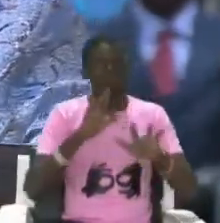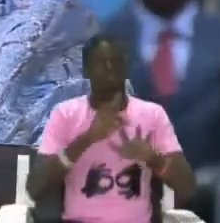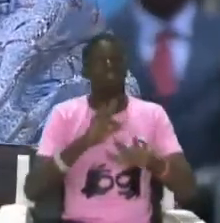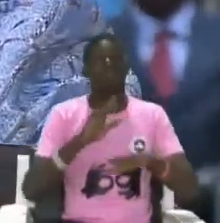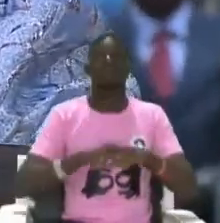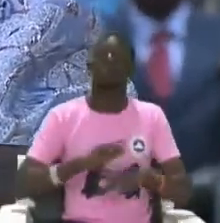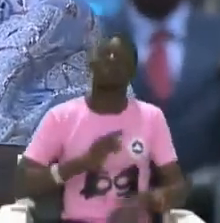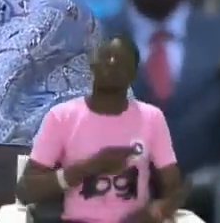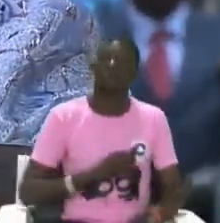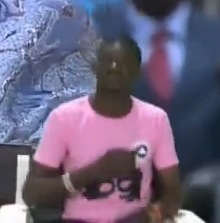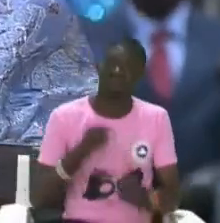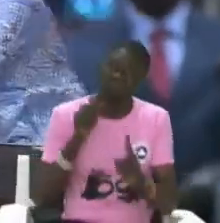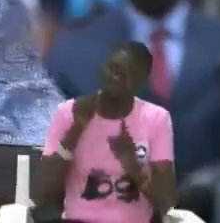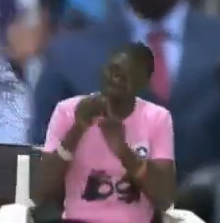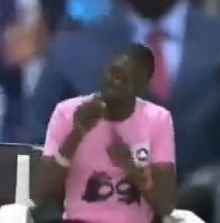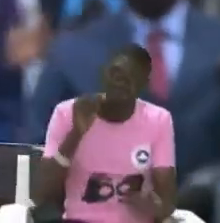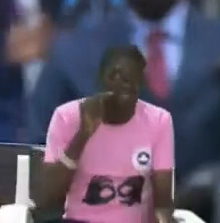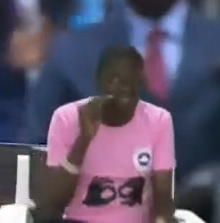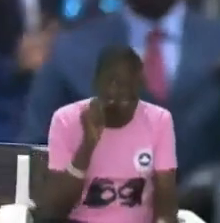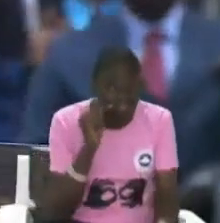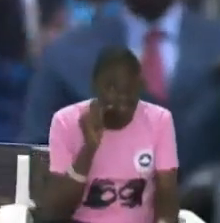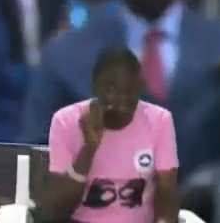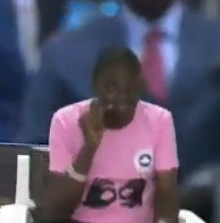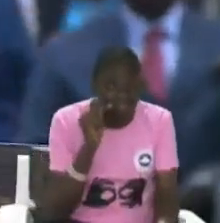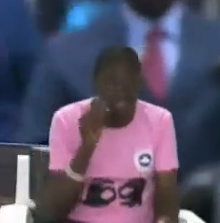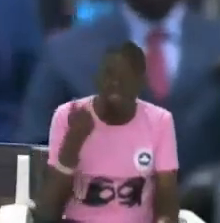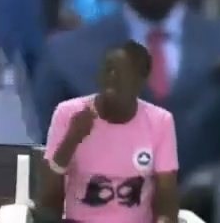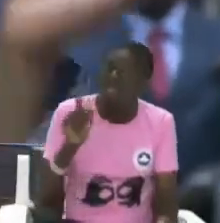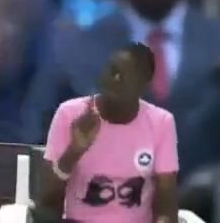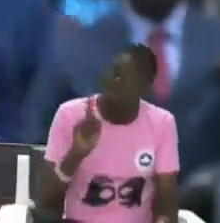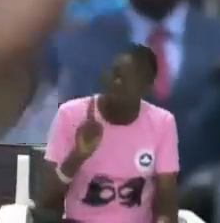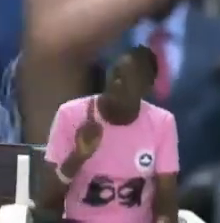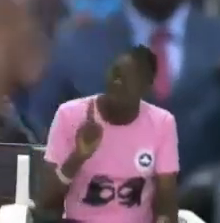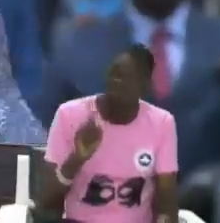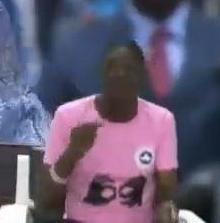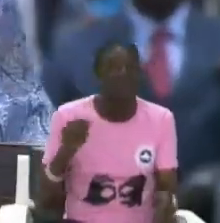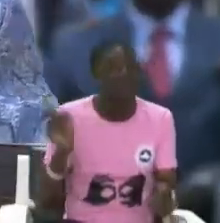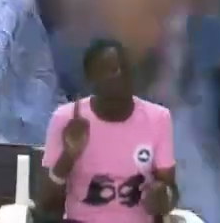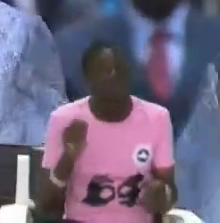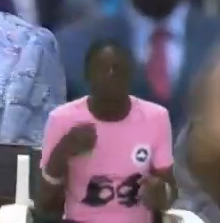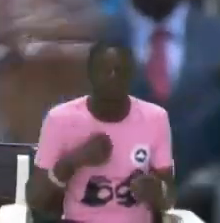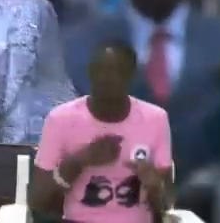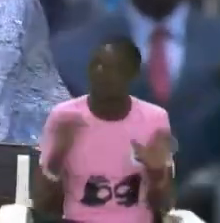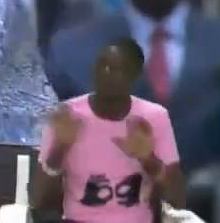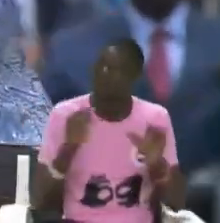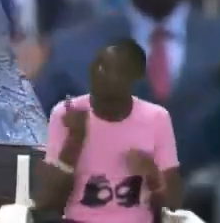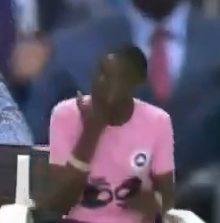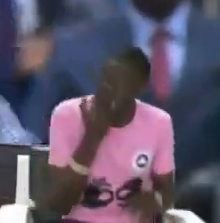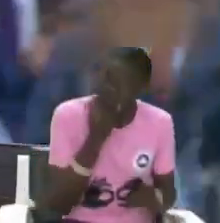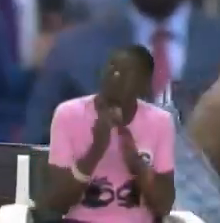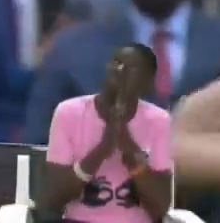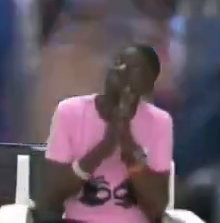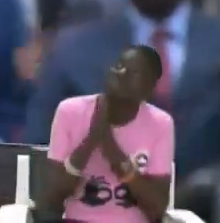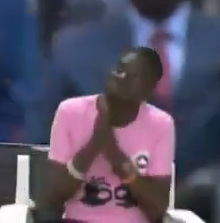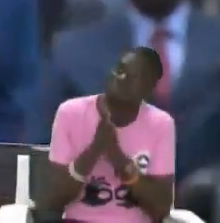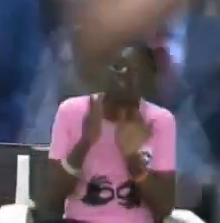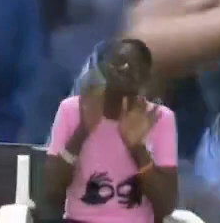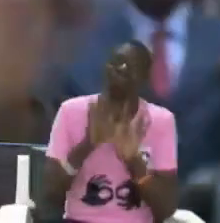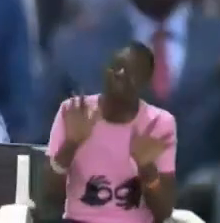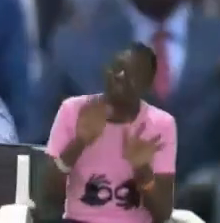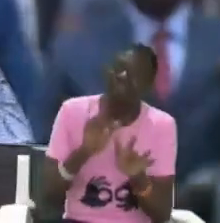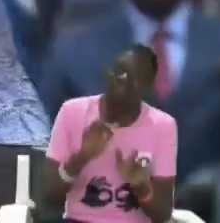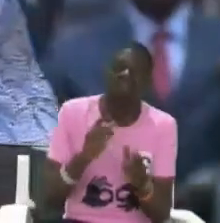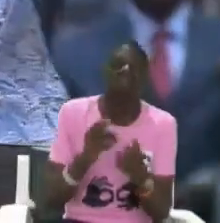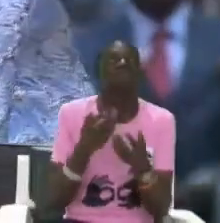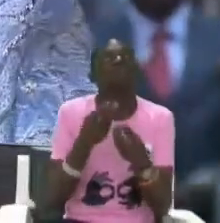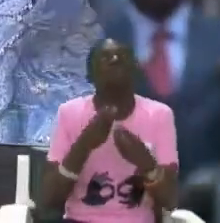sin, any trespass, any iniquity, any transgression whatsoever, as individuals, as families, as the church